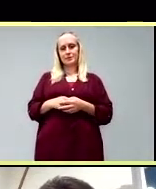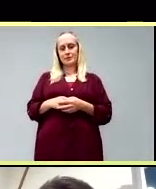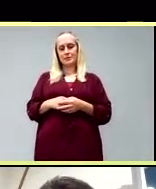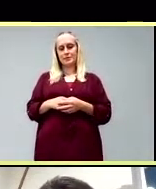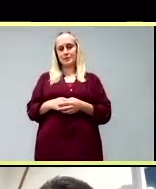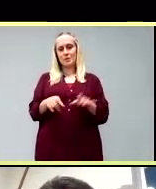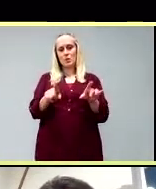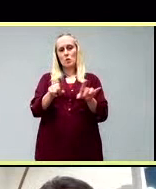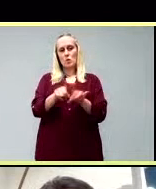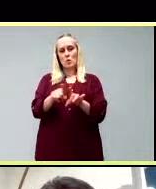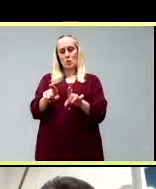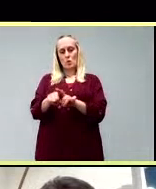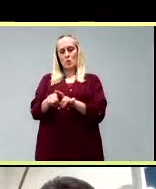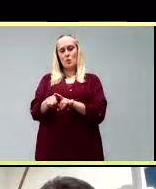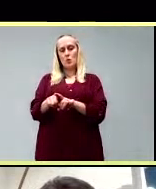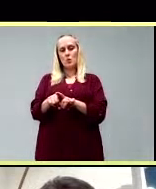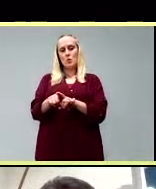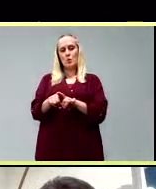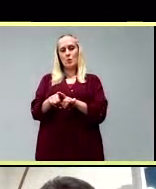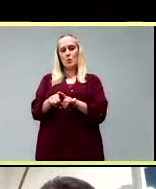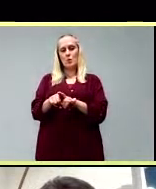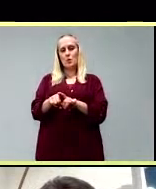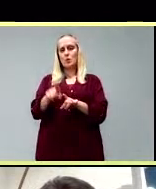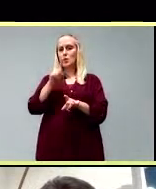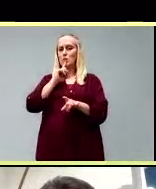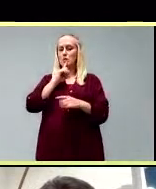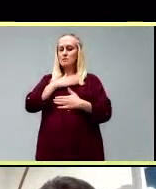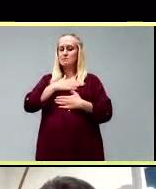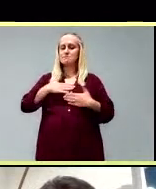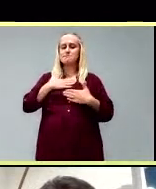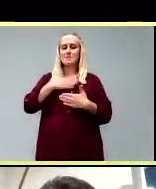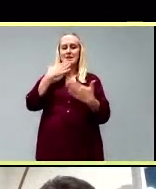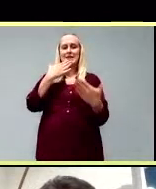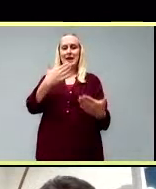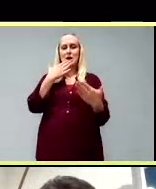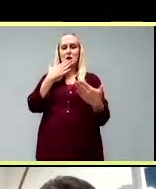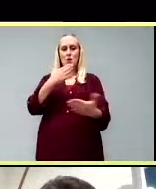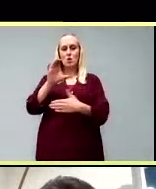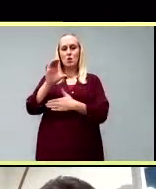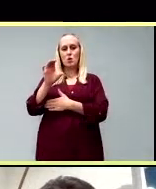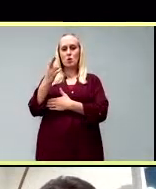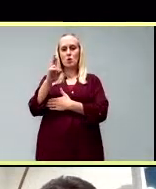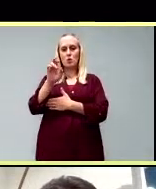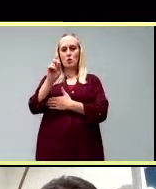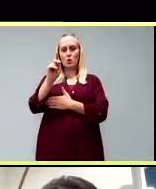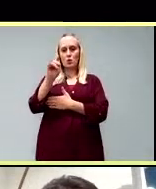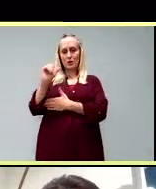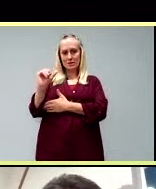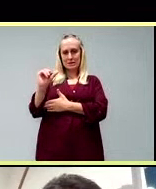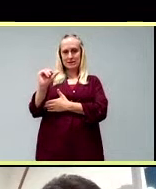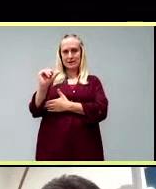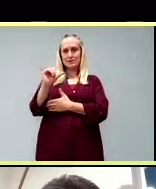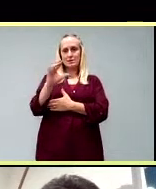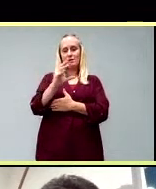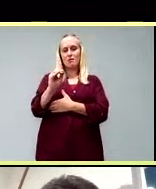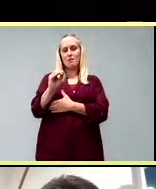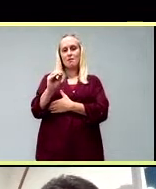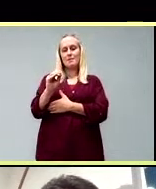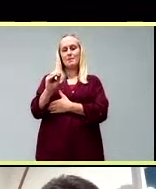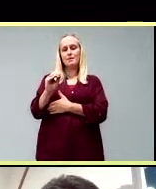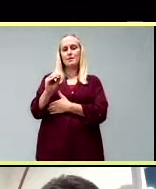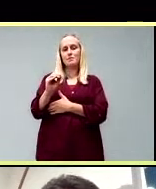Also just want to say a genuine and sincere thank you to, you know, to Christy, to you, to all of